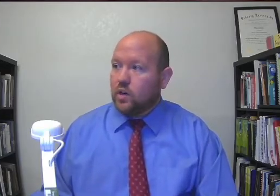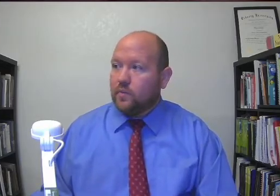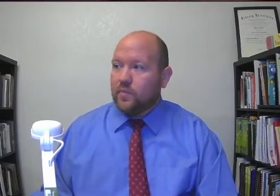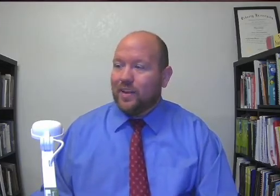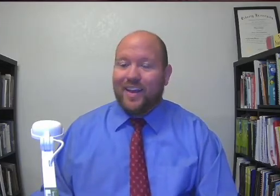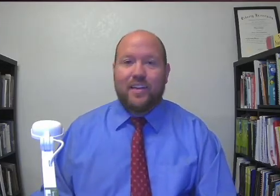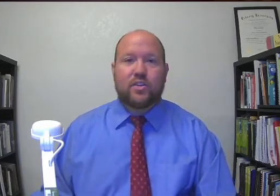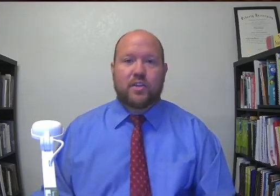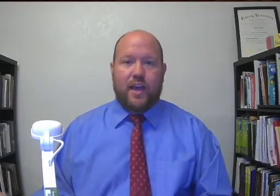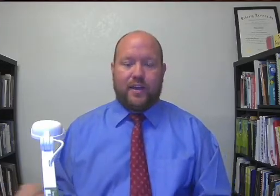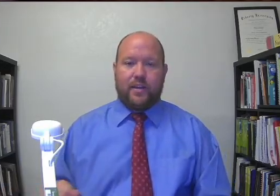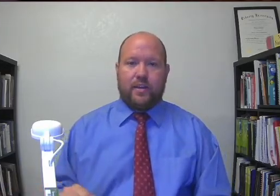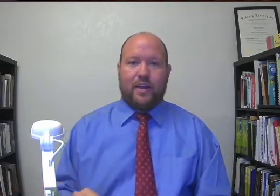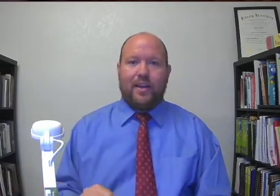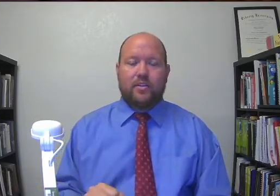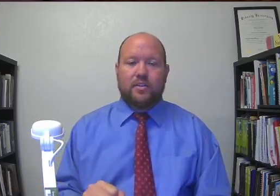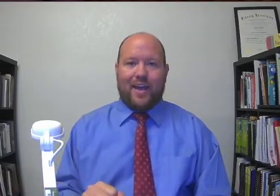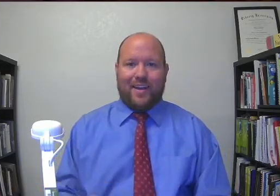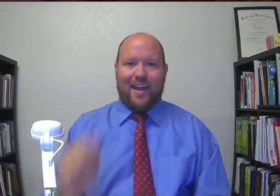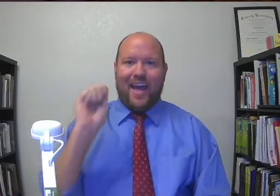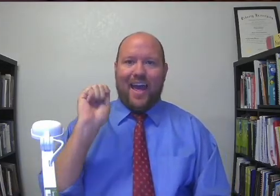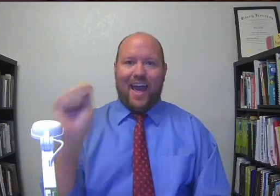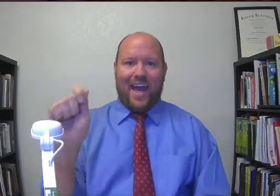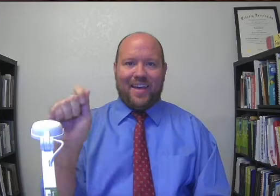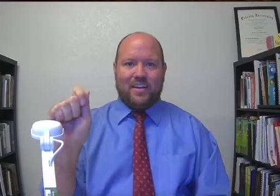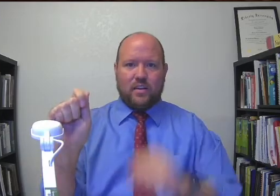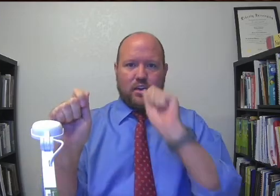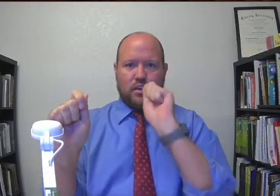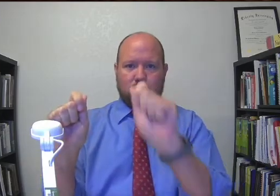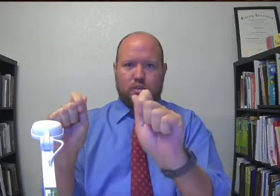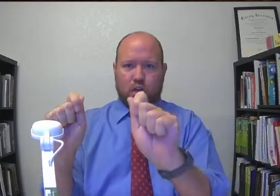Next word, entertain. Entertain.